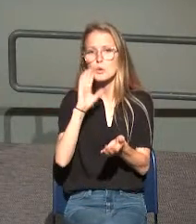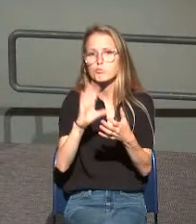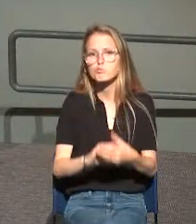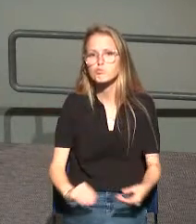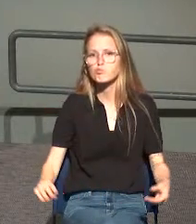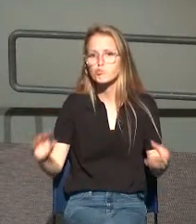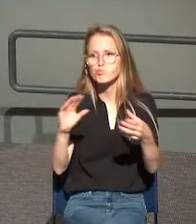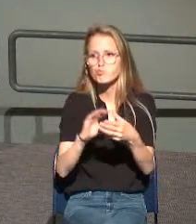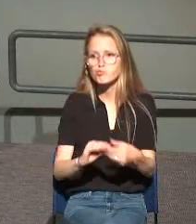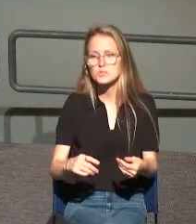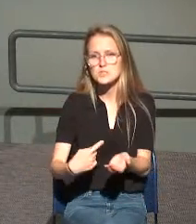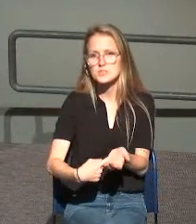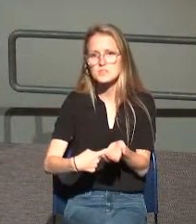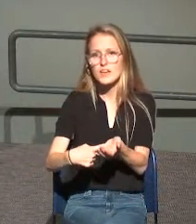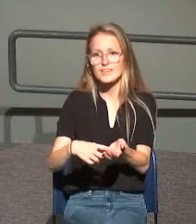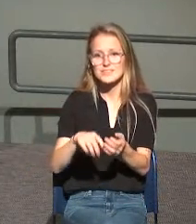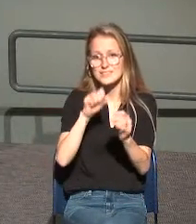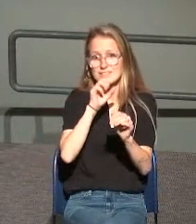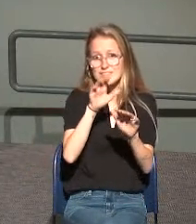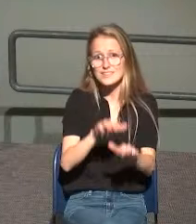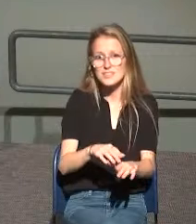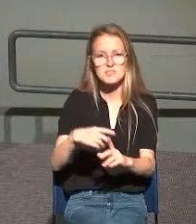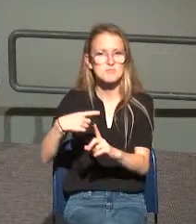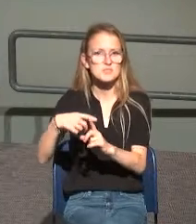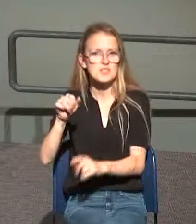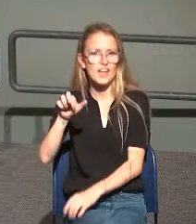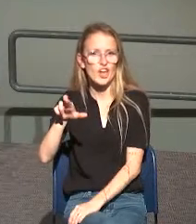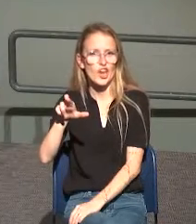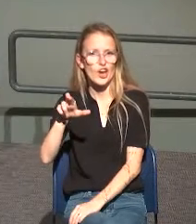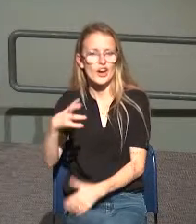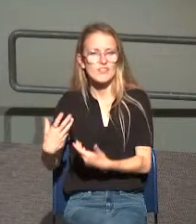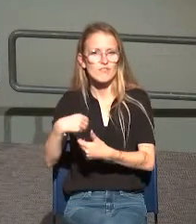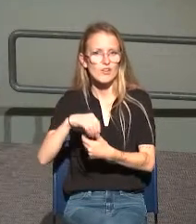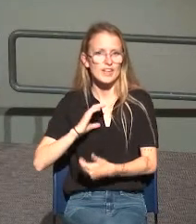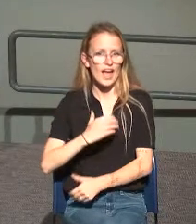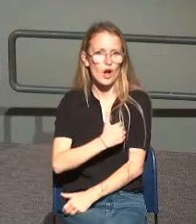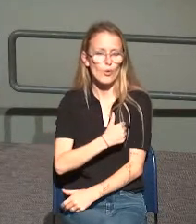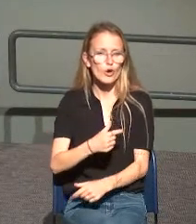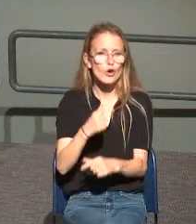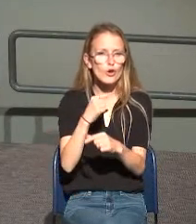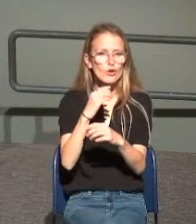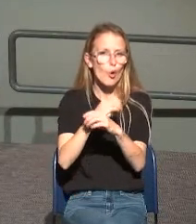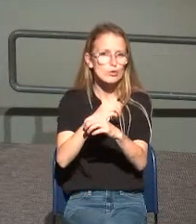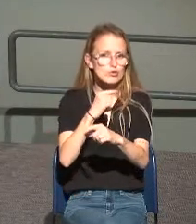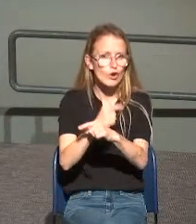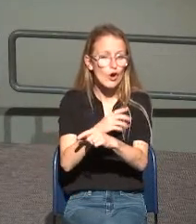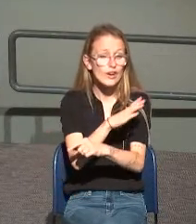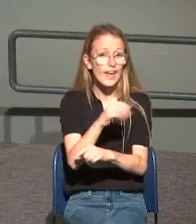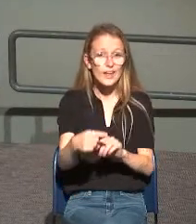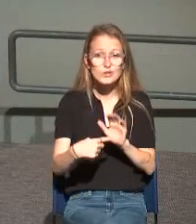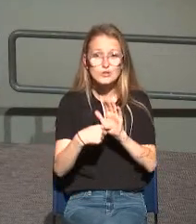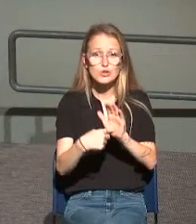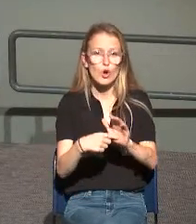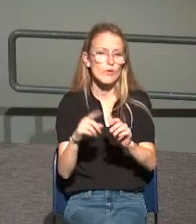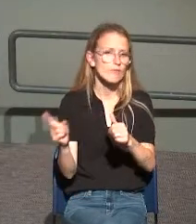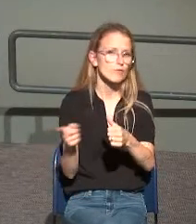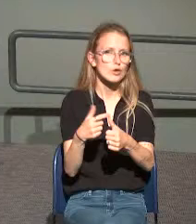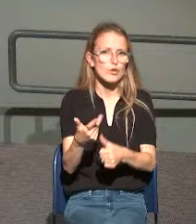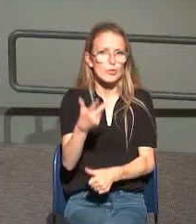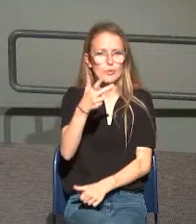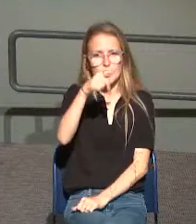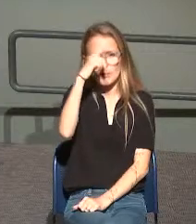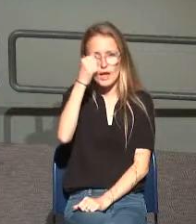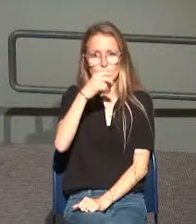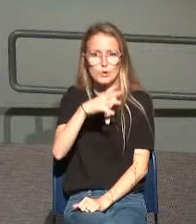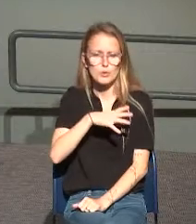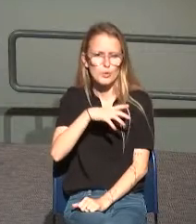of sea and air with the U.S. Coast Guard and feature the first 3 Black women to break barriers in their field